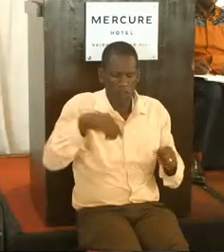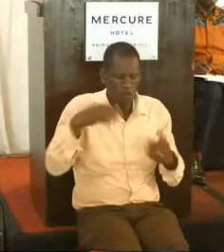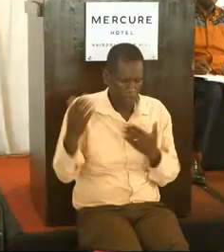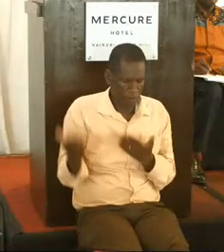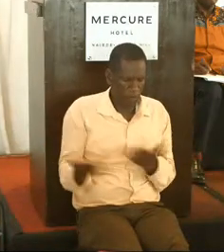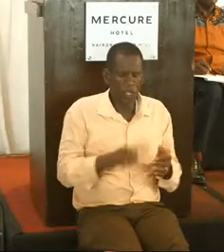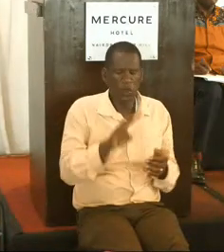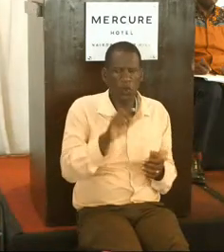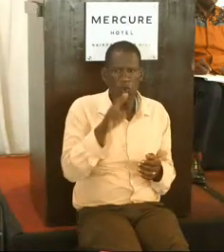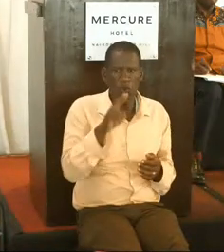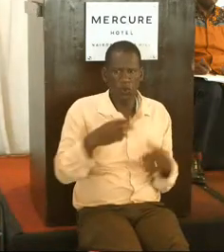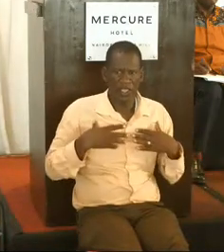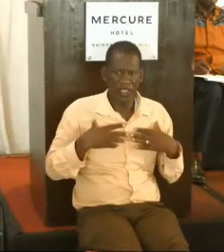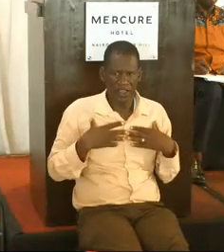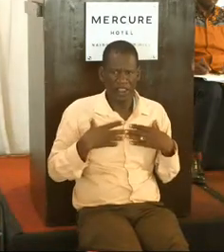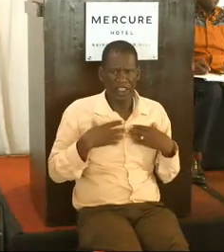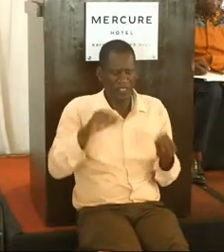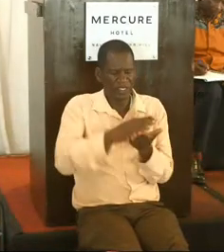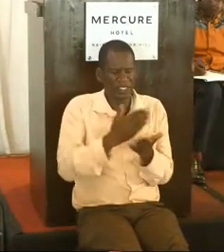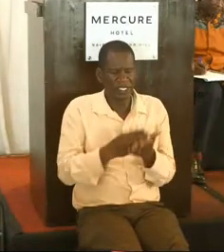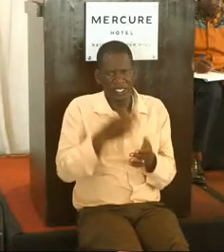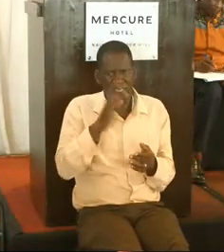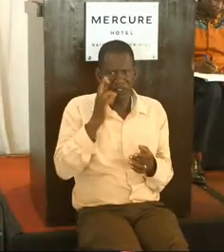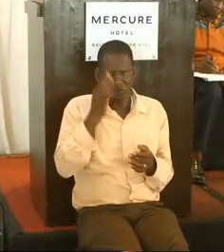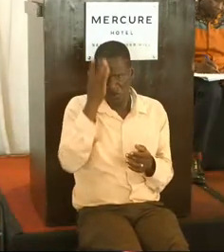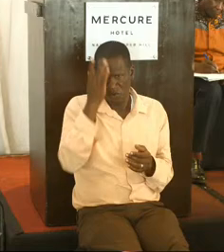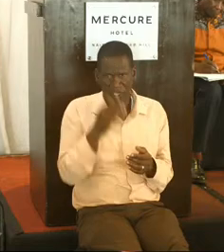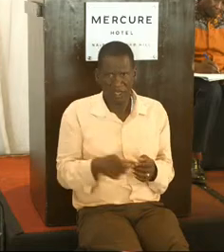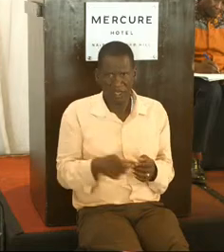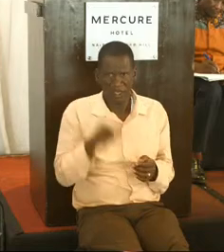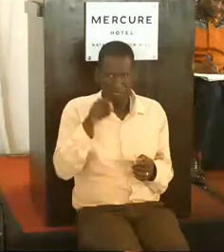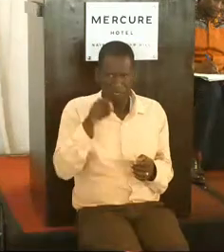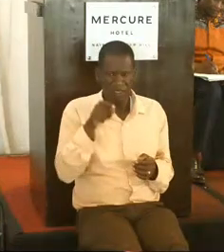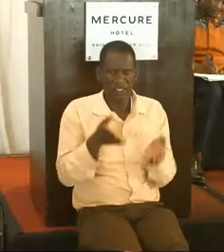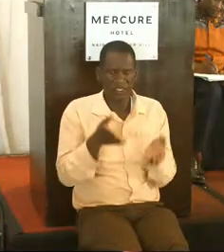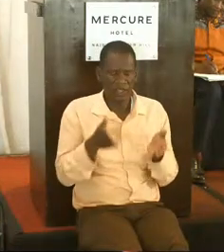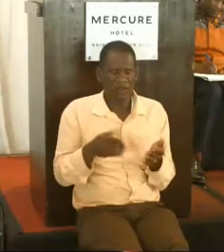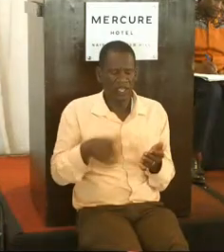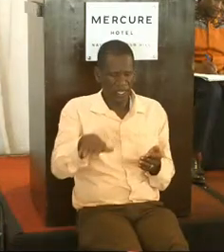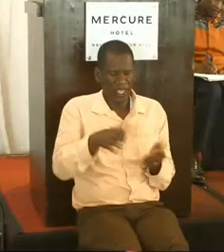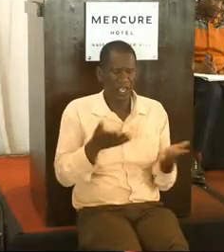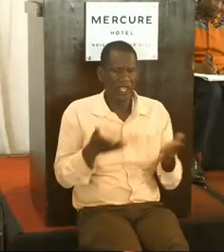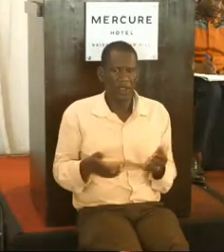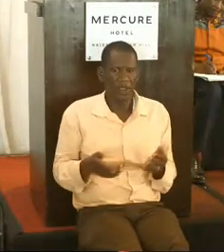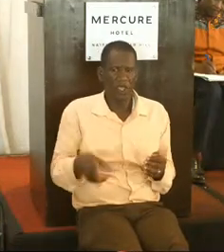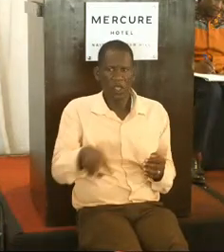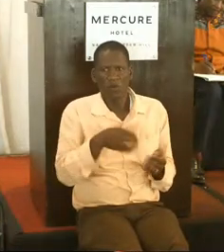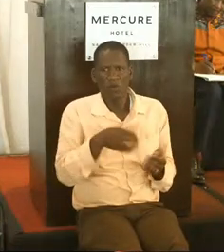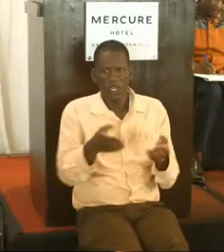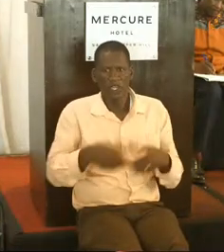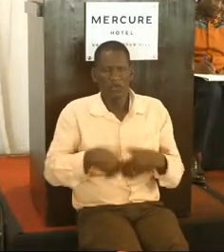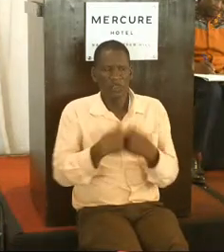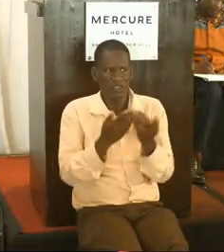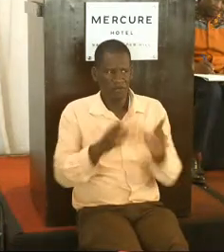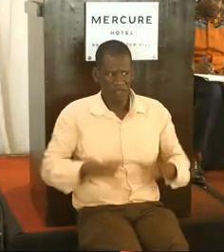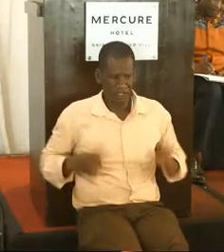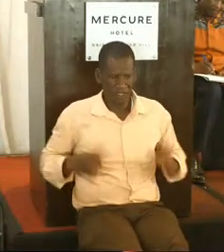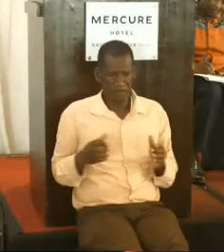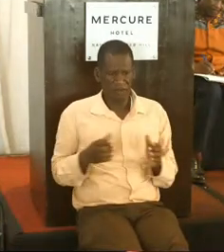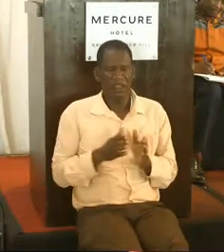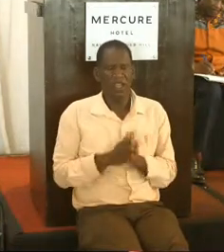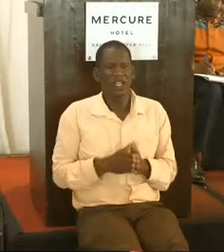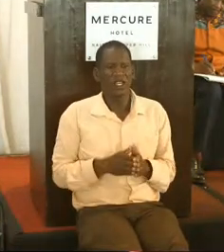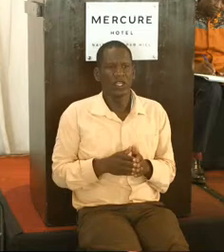the utu in health sector because this is now the place where we are supposed to give life